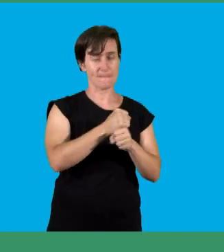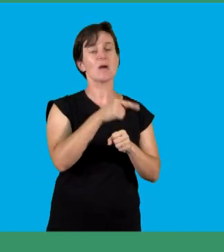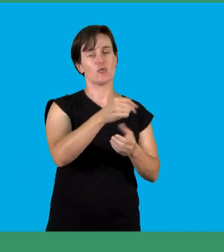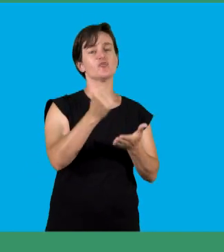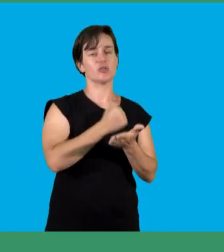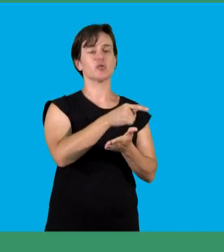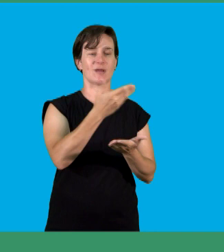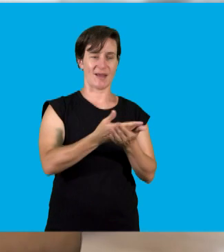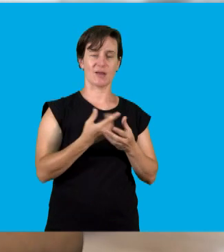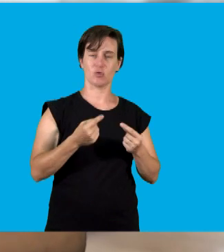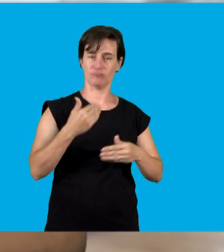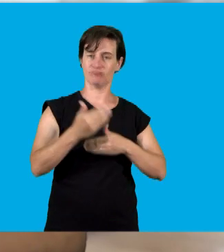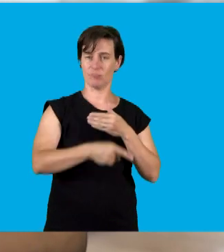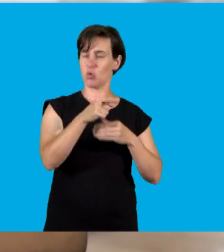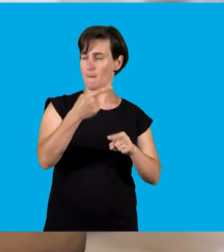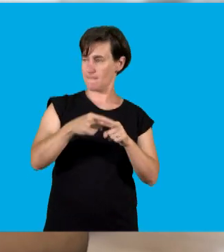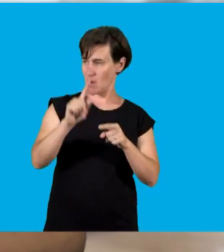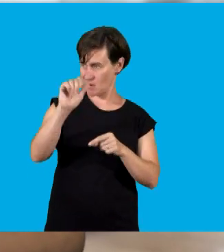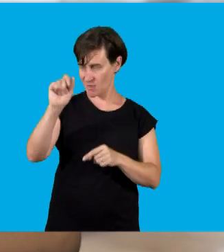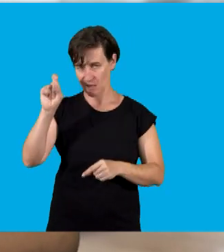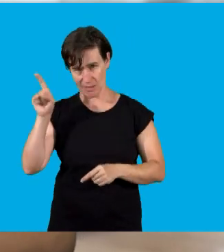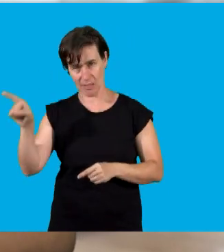consumers. They are registered. These businesses, they pay